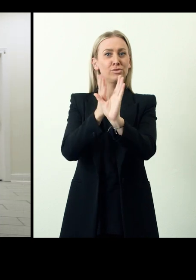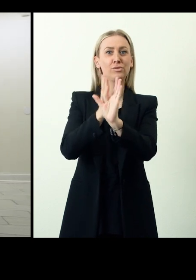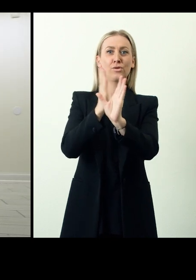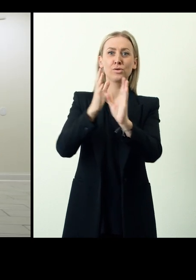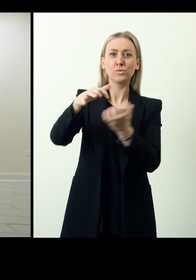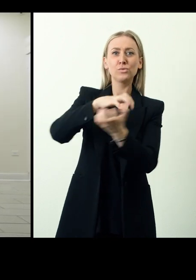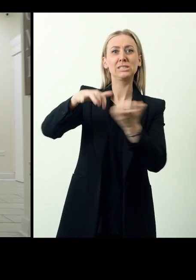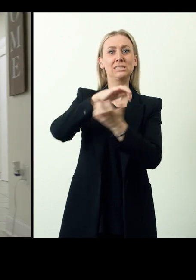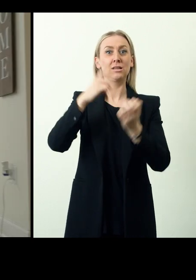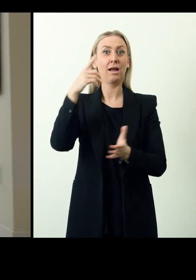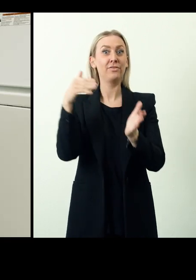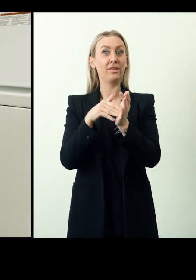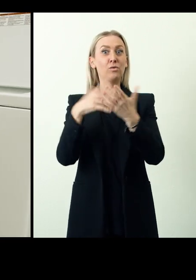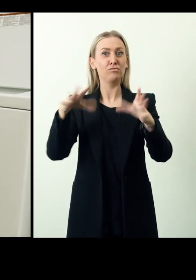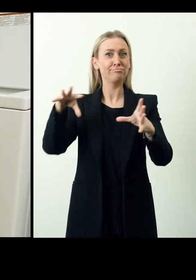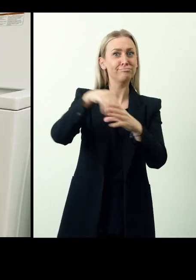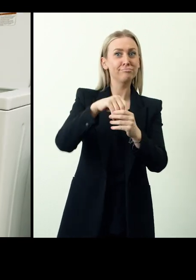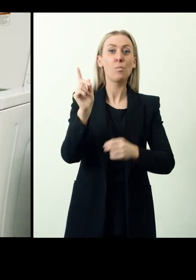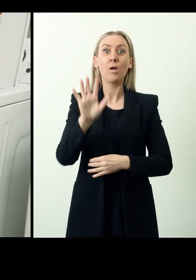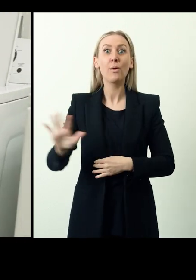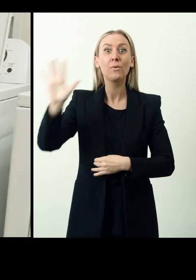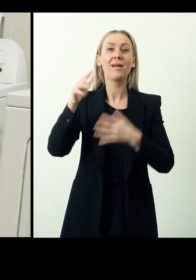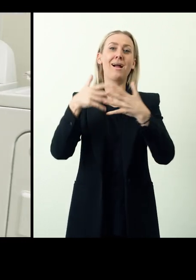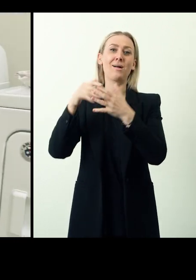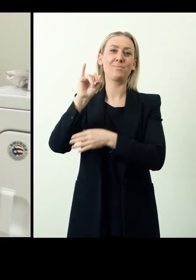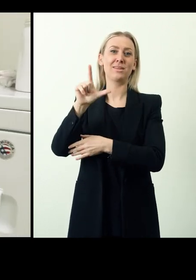experiencing psychological crisis. The number of guests